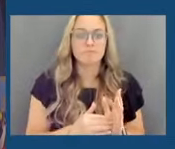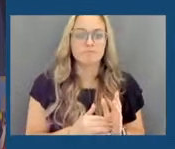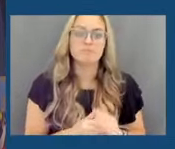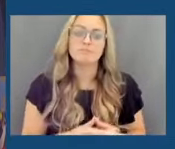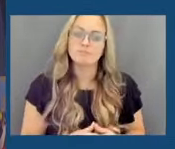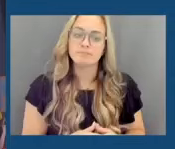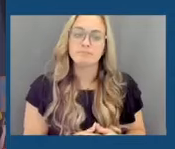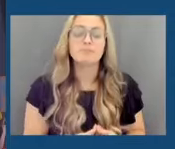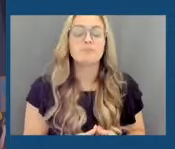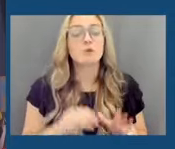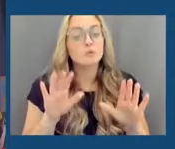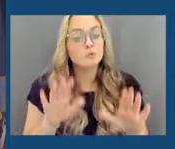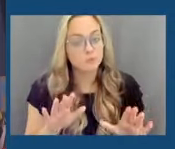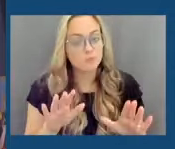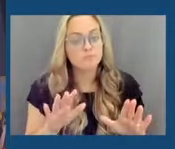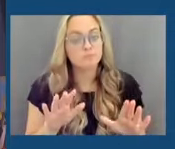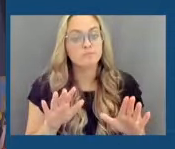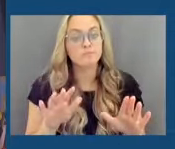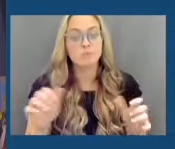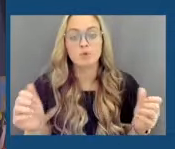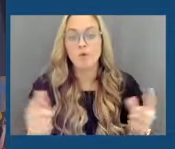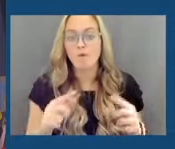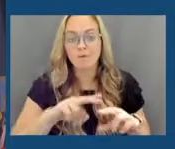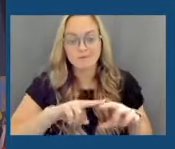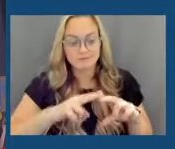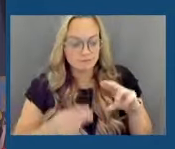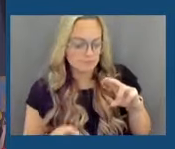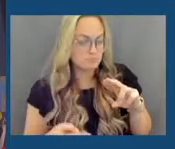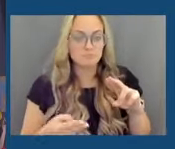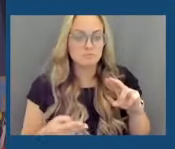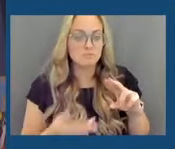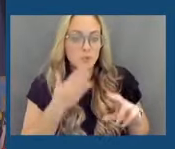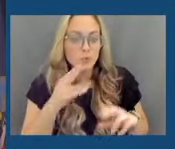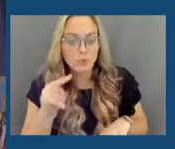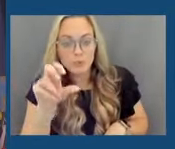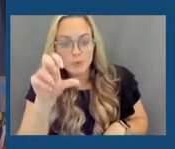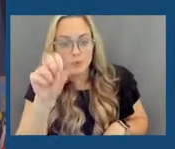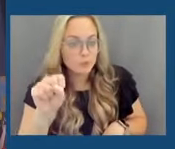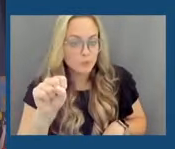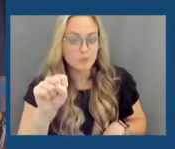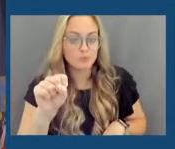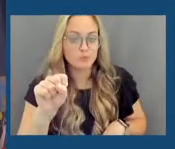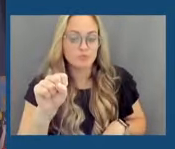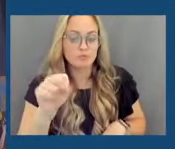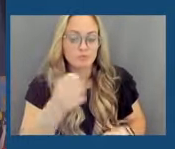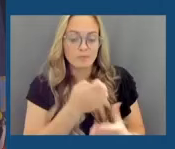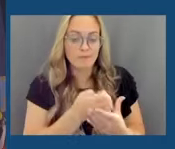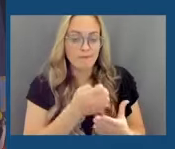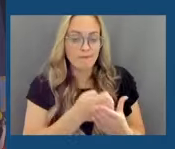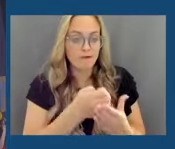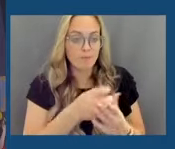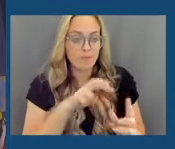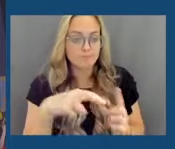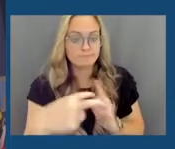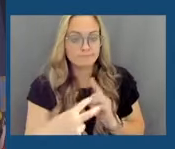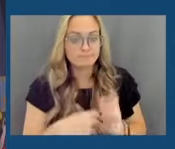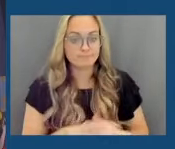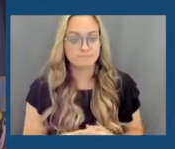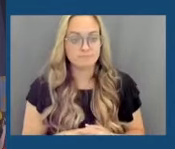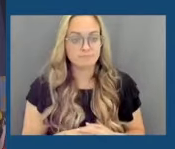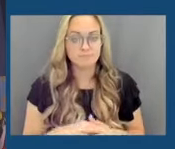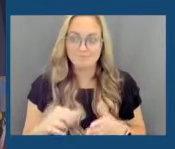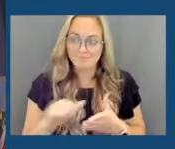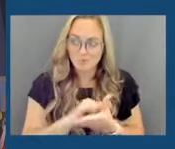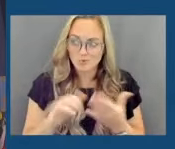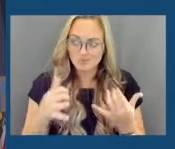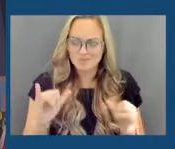what? With all this backdrop and the good news from the economic front, New Yorkers still